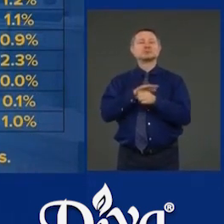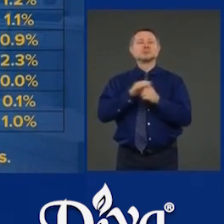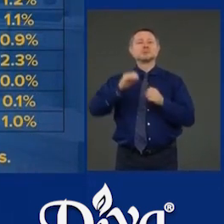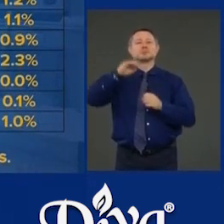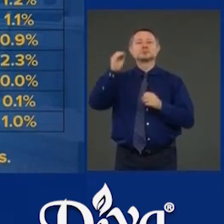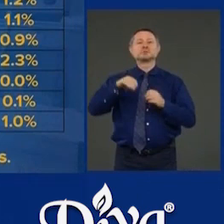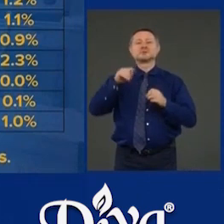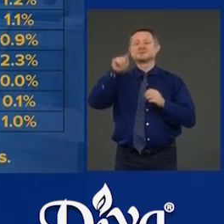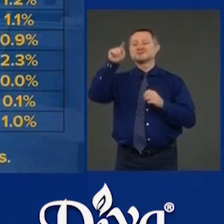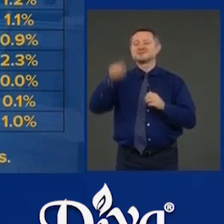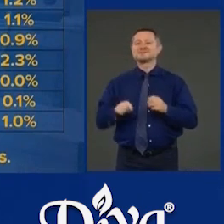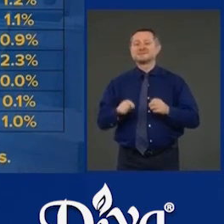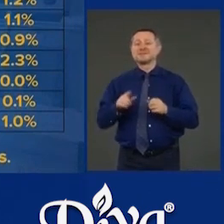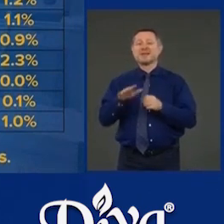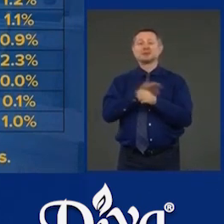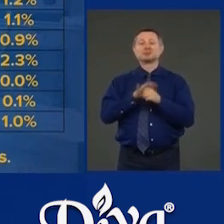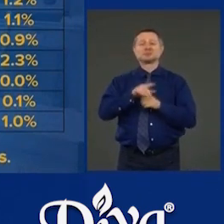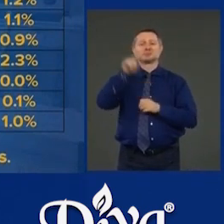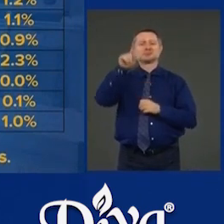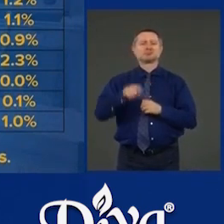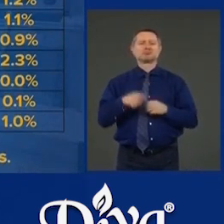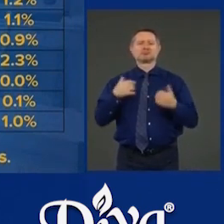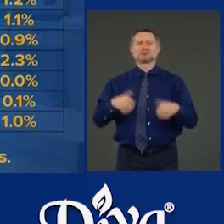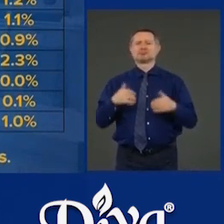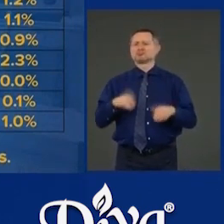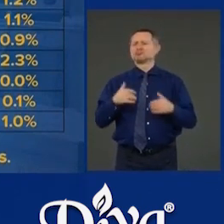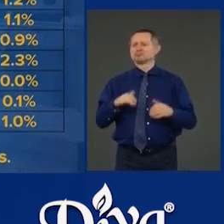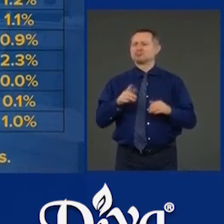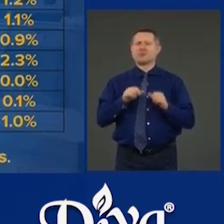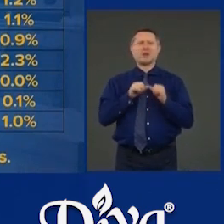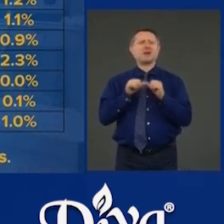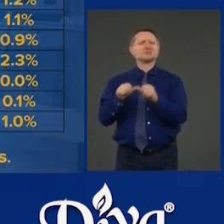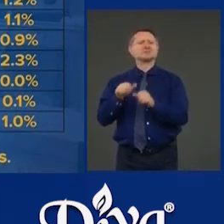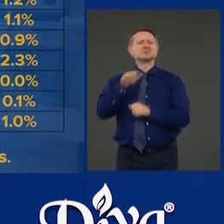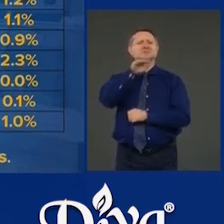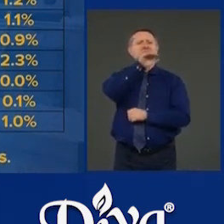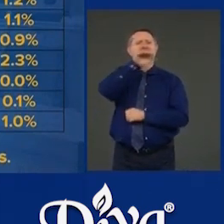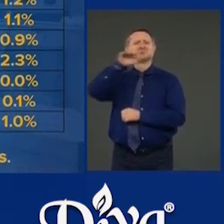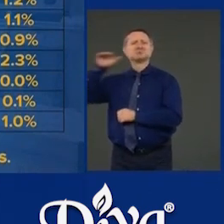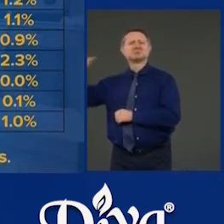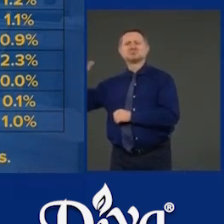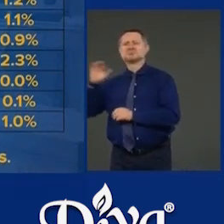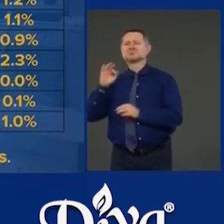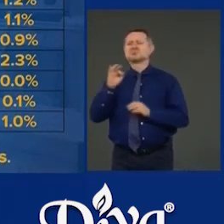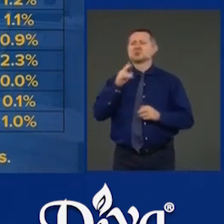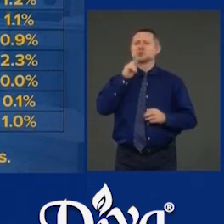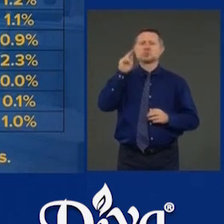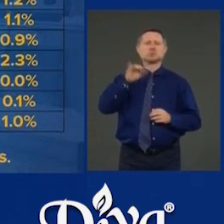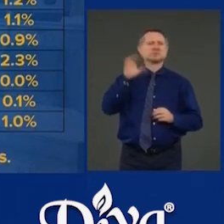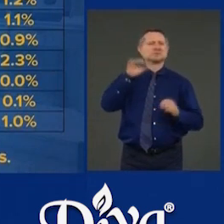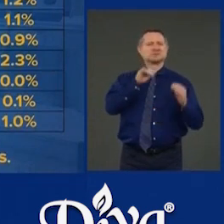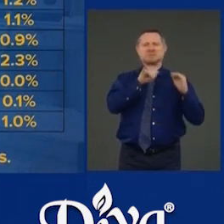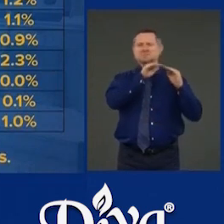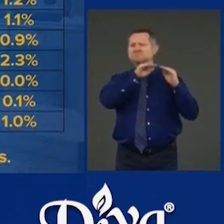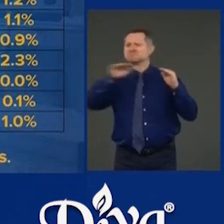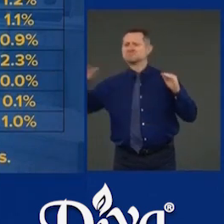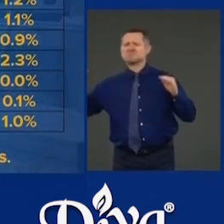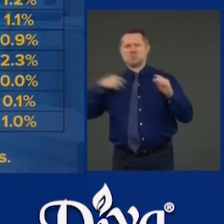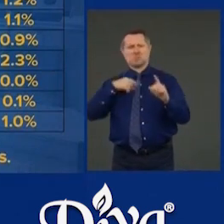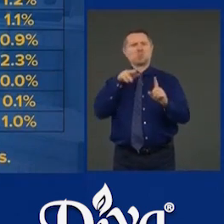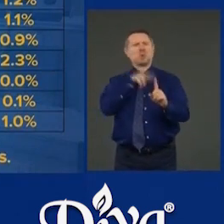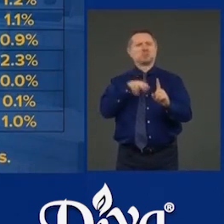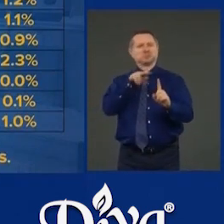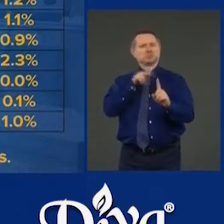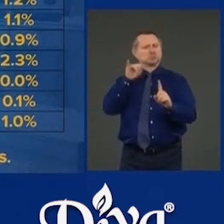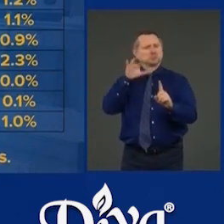the regions are constant since the reopening, including New York City, which we're watching very carefully. But